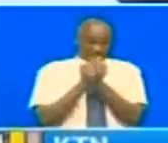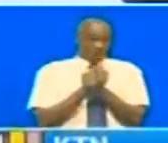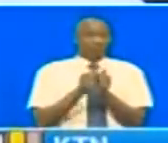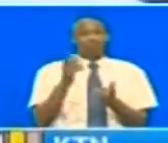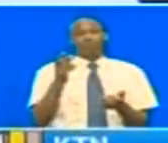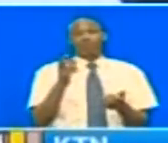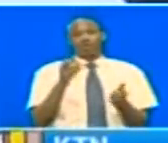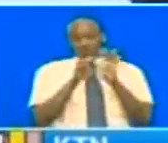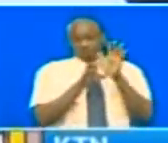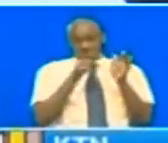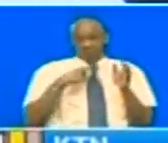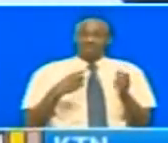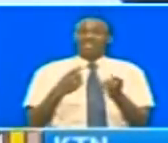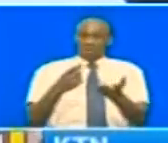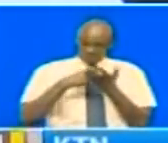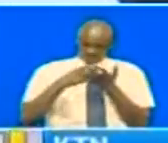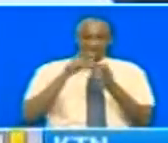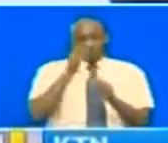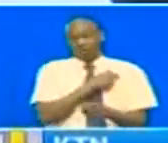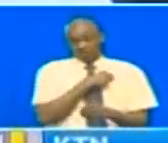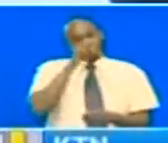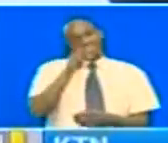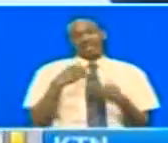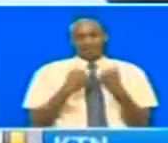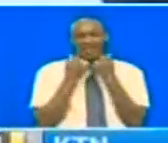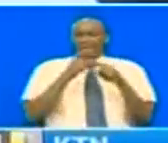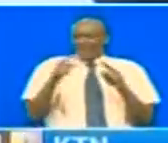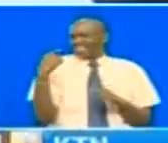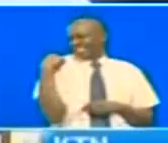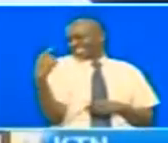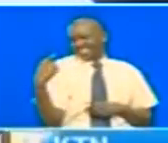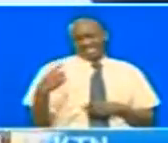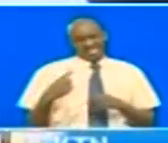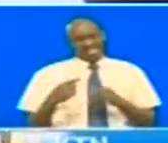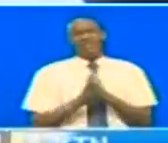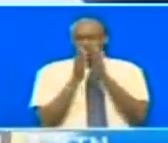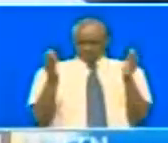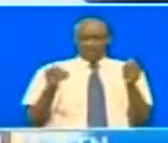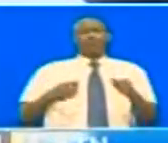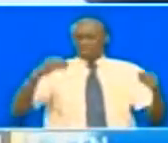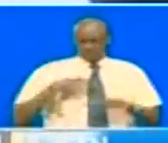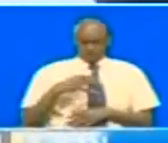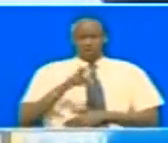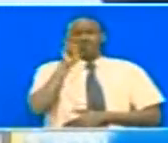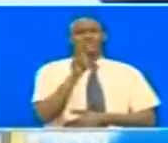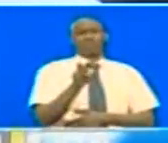to be taken into account. Lakini juzi kwa gazeti tulistuka